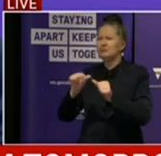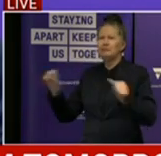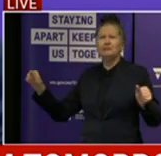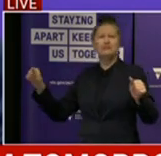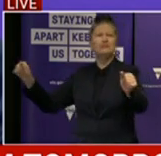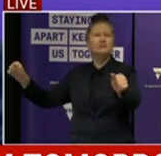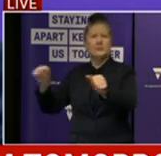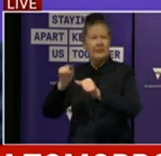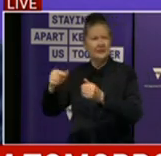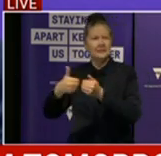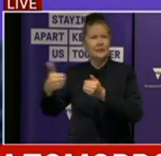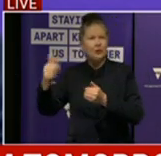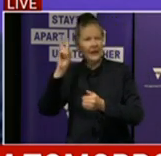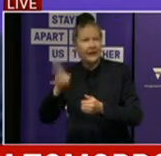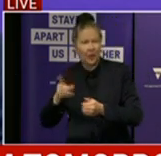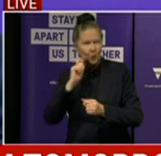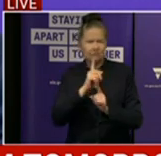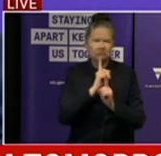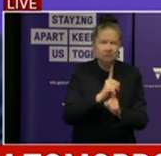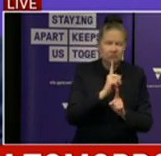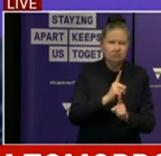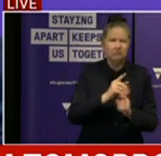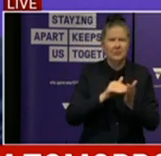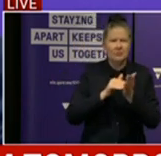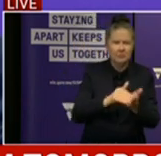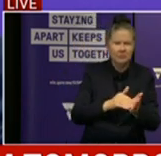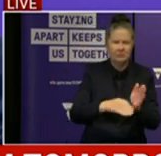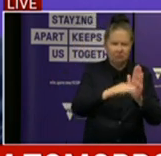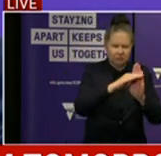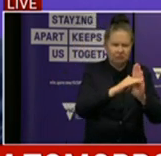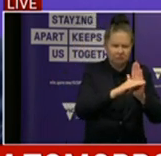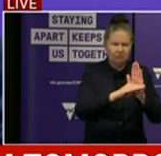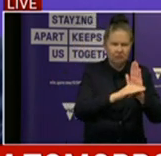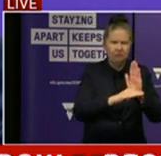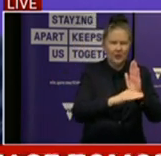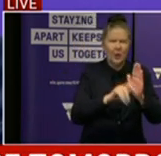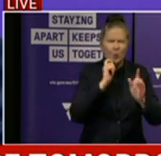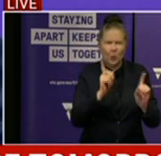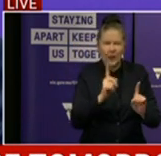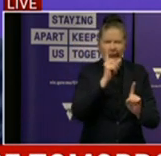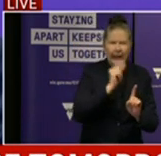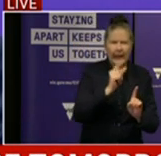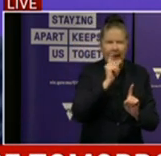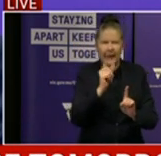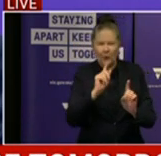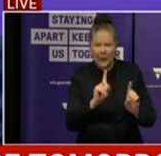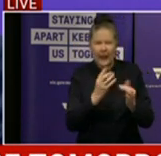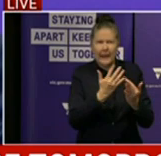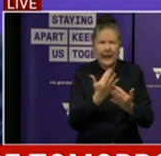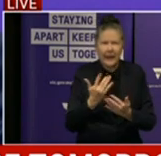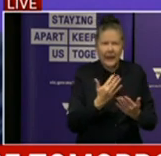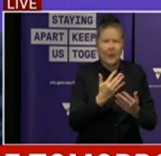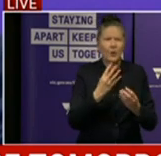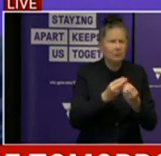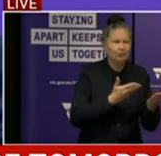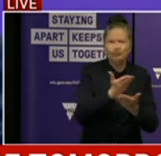will be advice, assistance, guidelines, very detailed conversations over the next 24 hours with various peak bodies. And of course, we're there